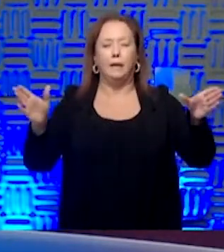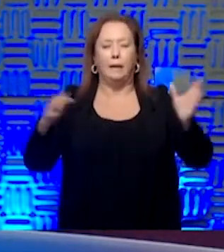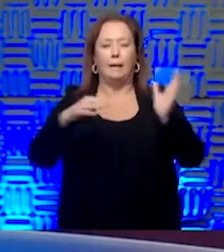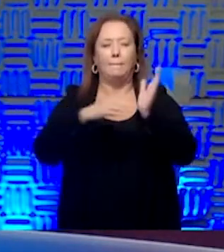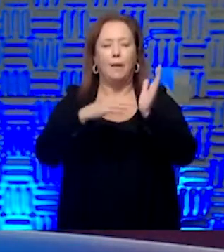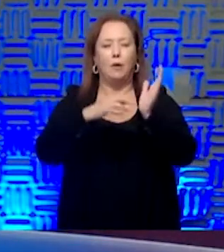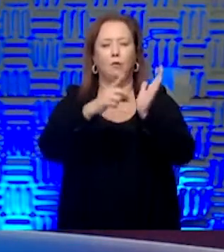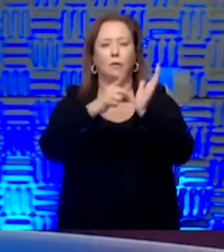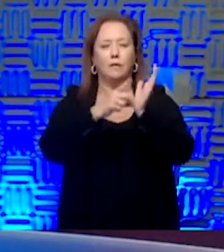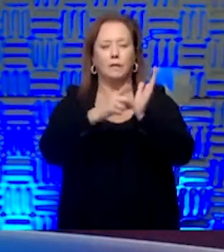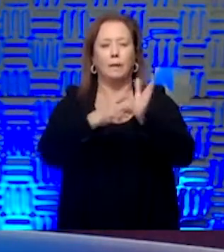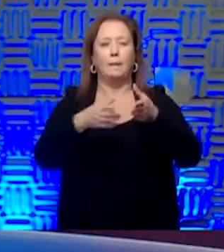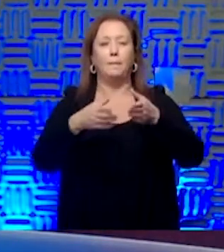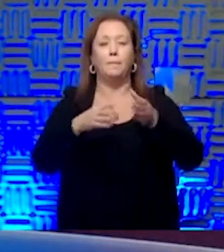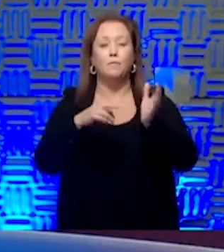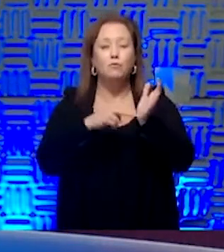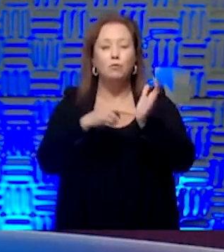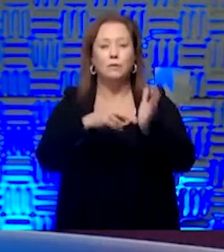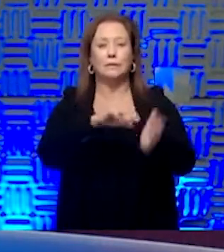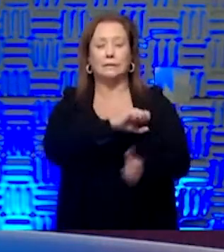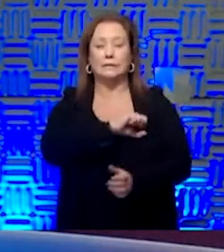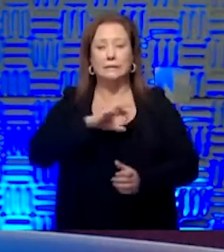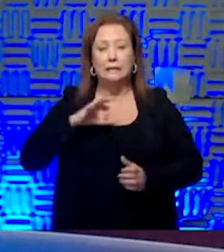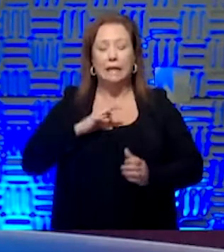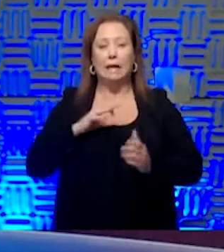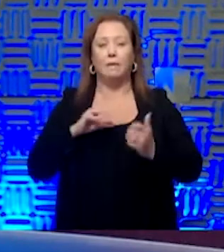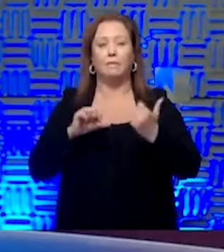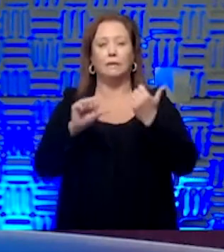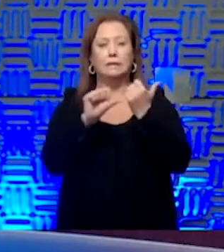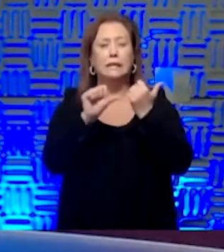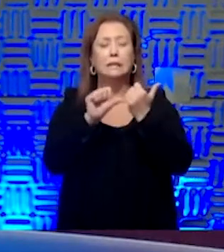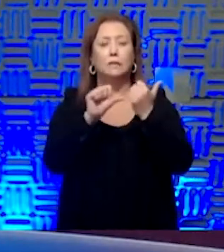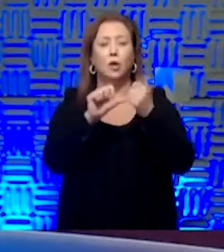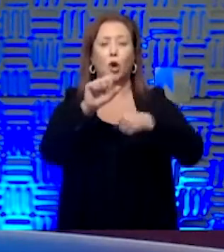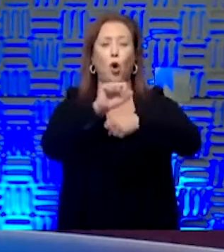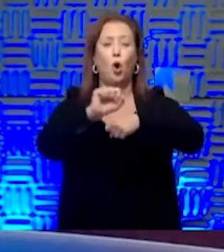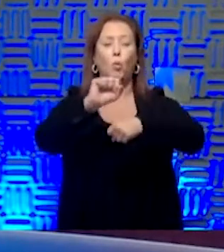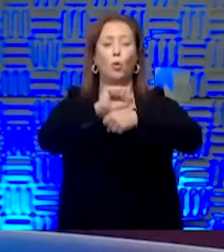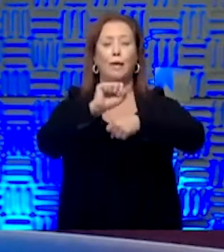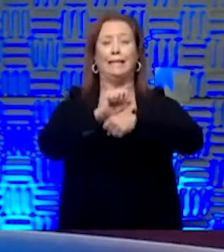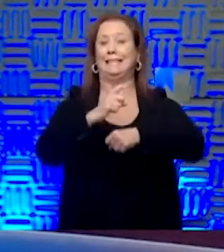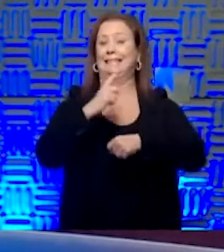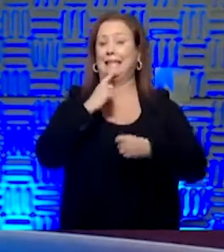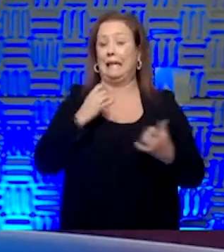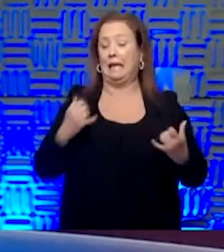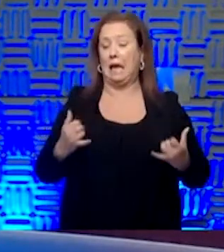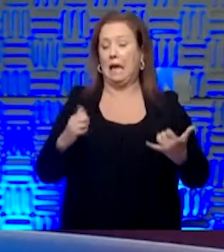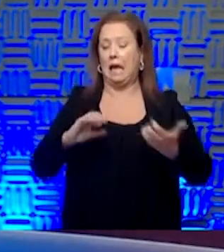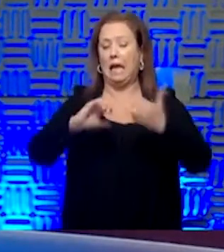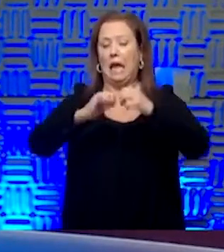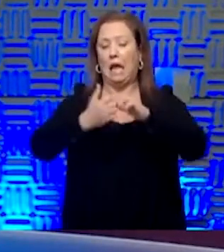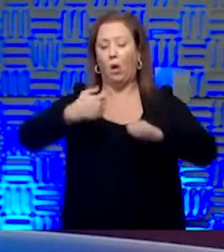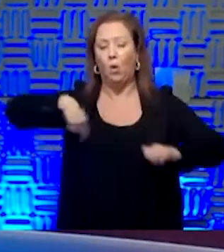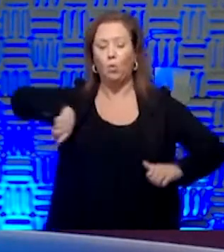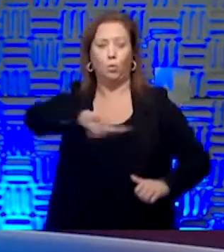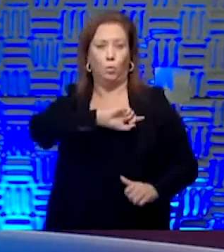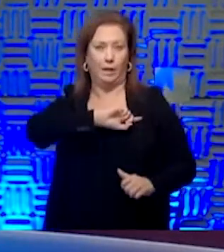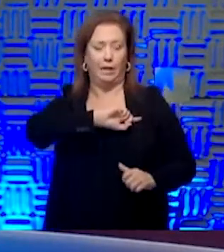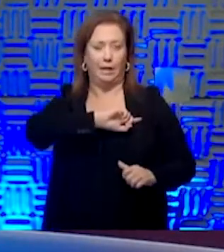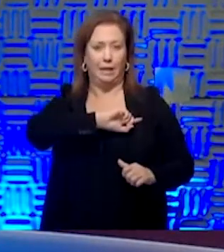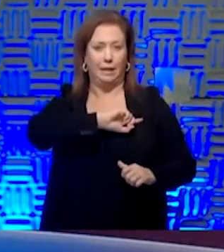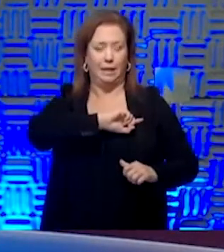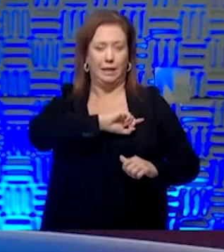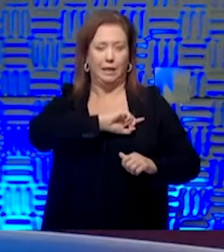providers, medical ethicists, nurses, who are working to say how do we, in